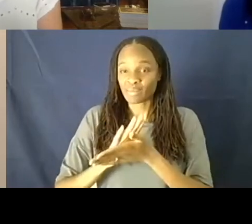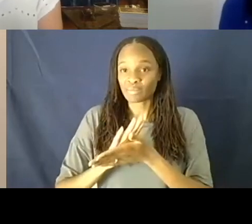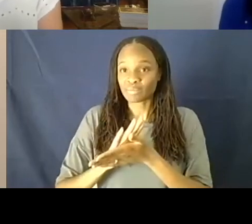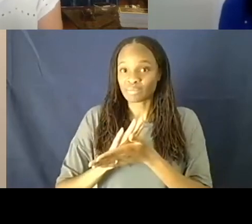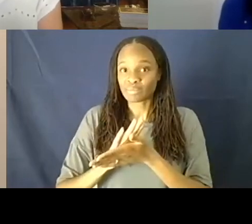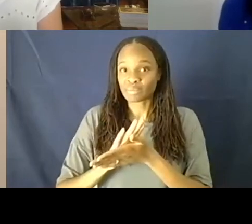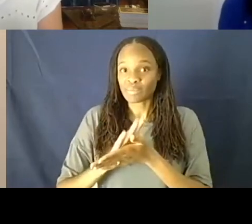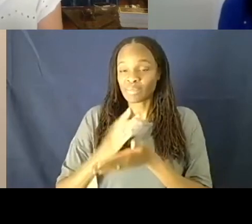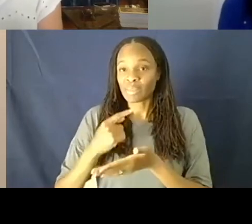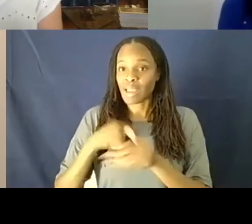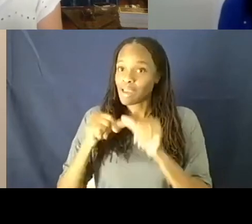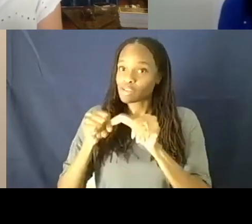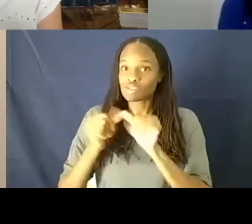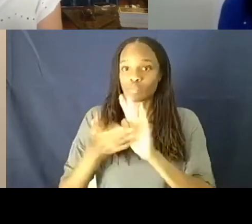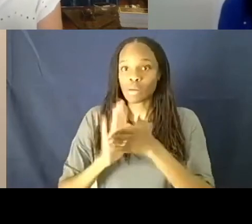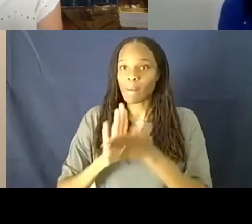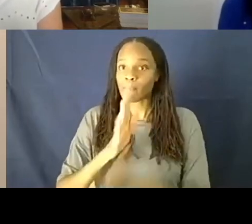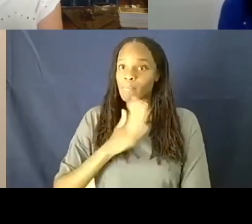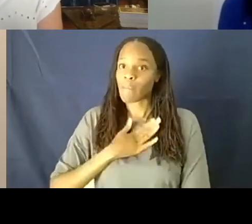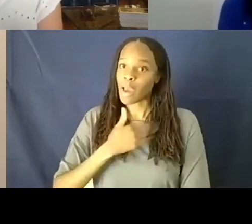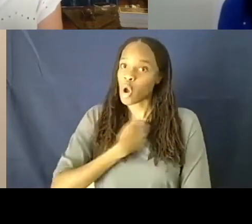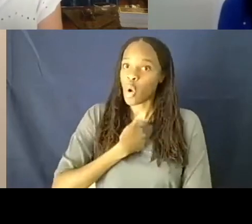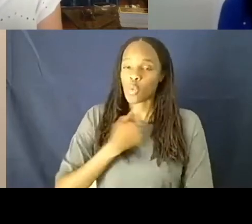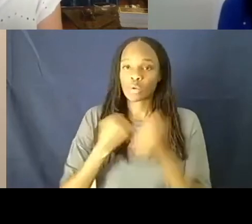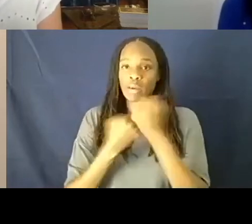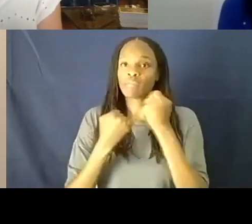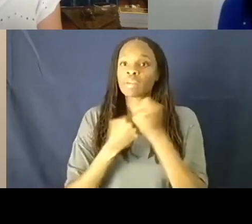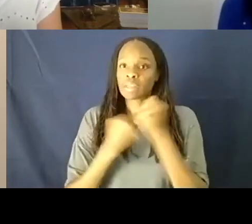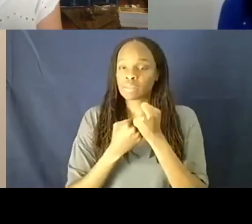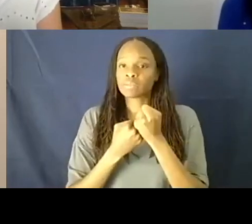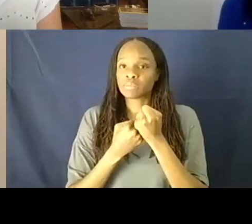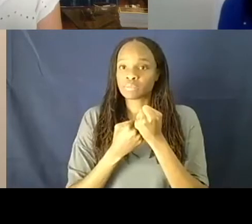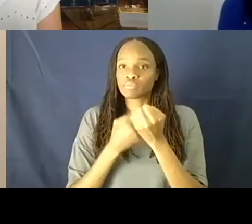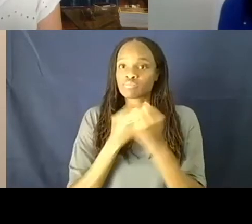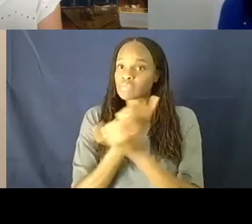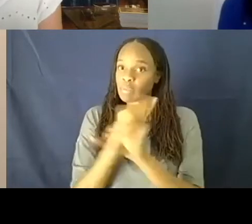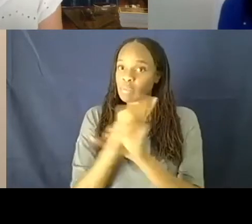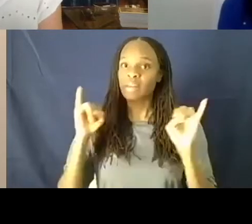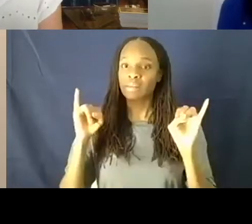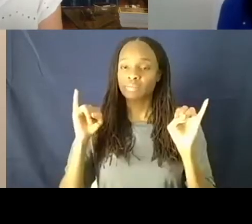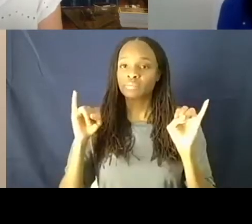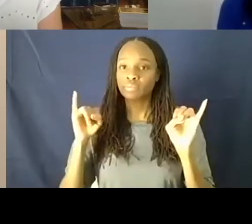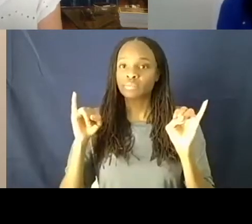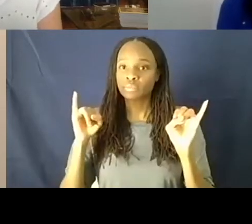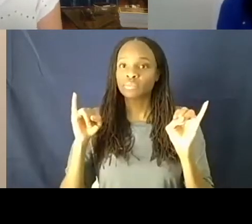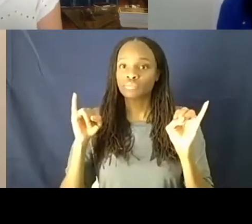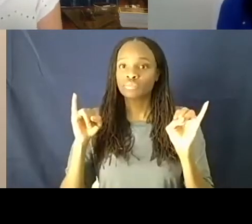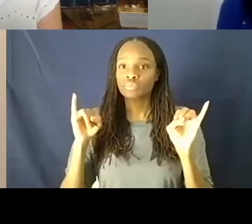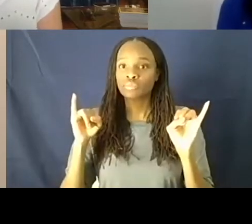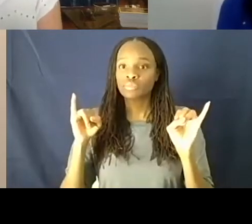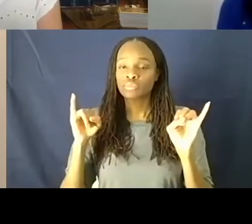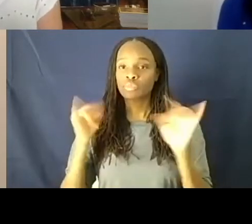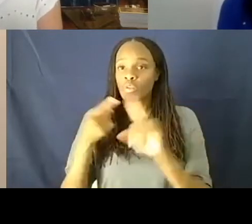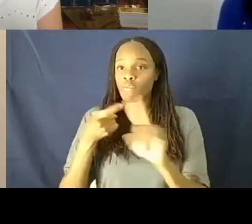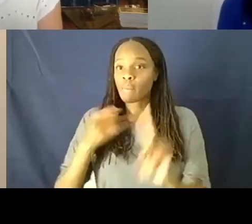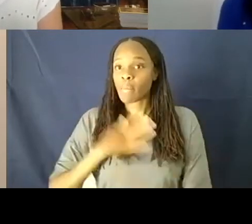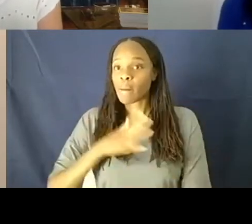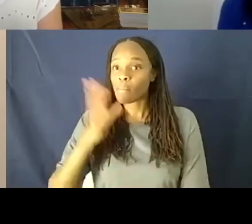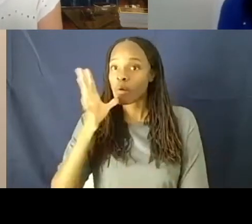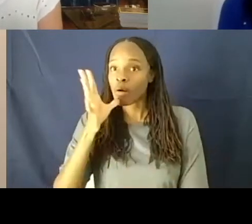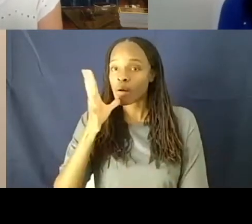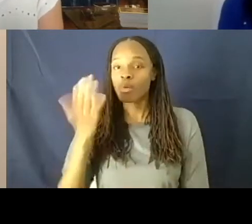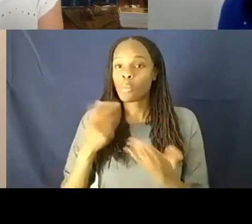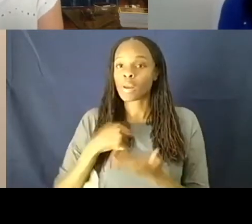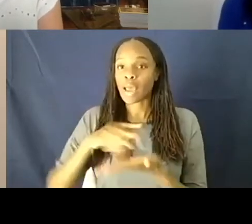continuing to become my own advocate in, independent to my mother and what I had learned from